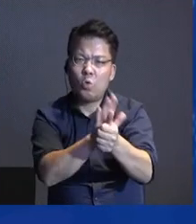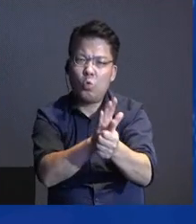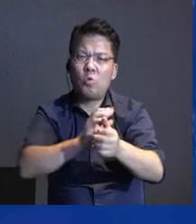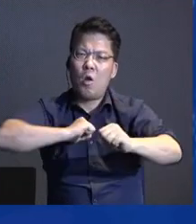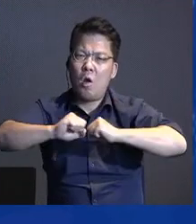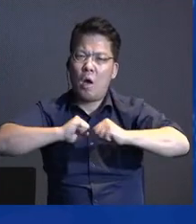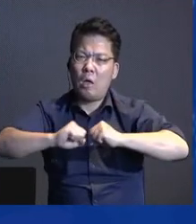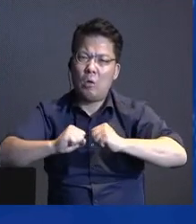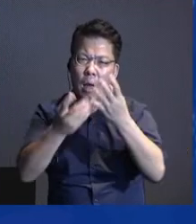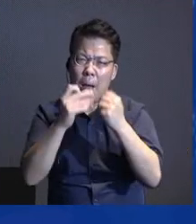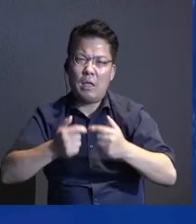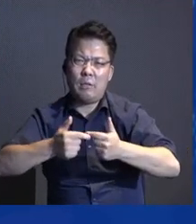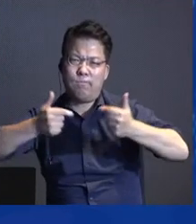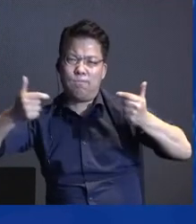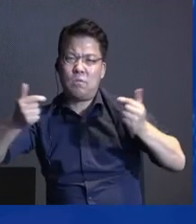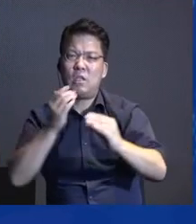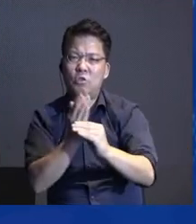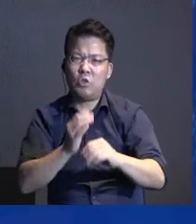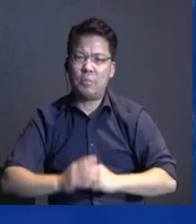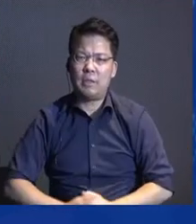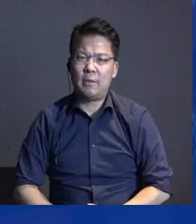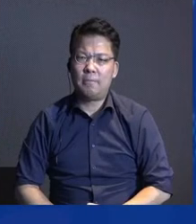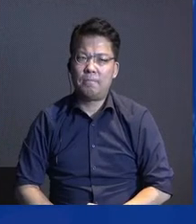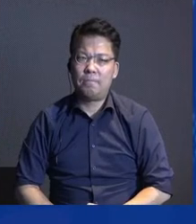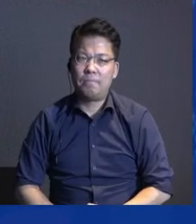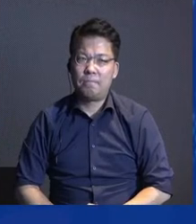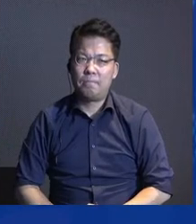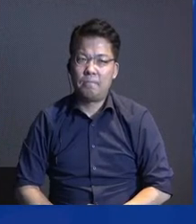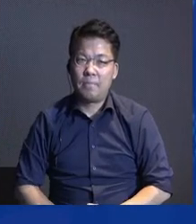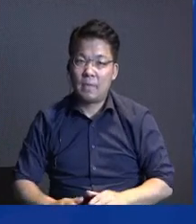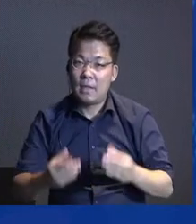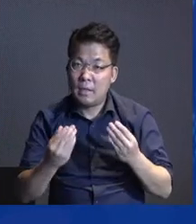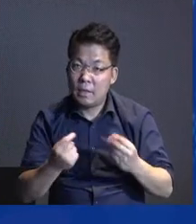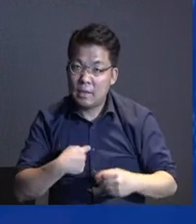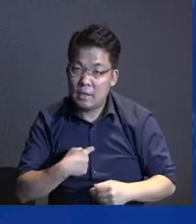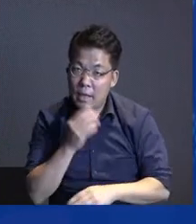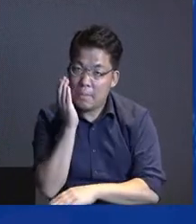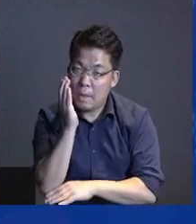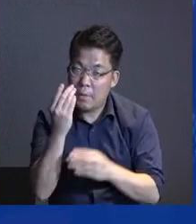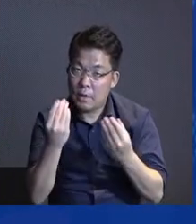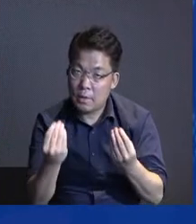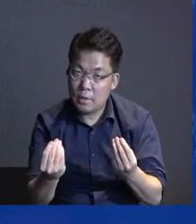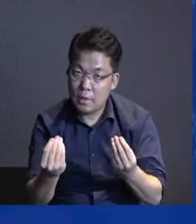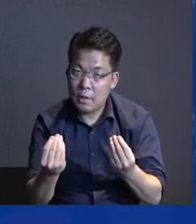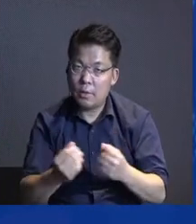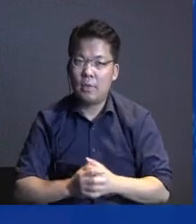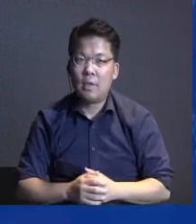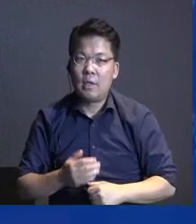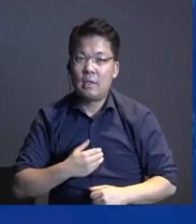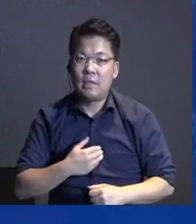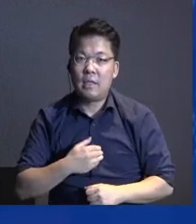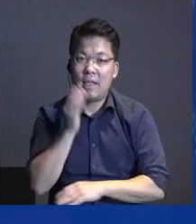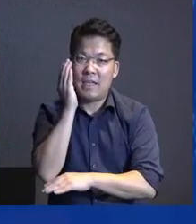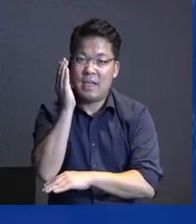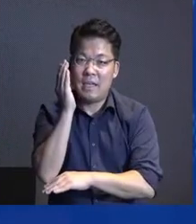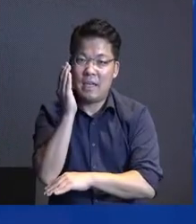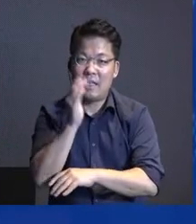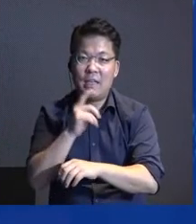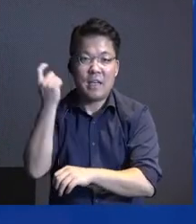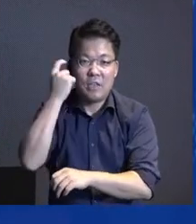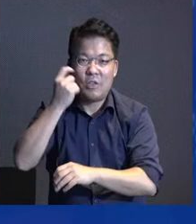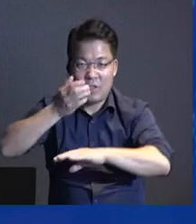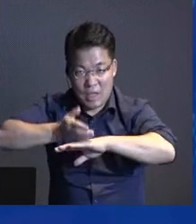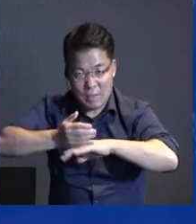now I want to stop the presentation and thank you for listening, and hope the jumping